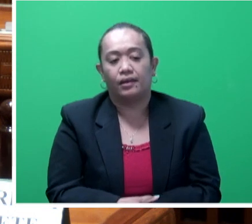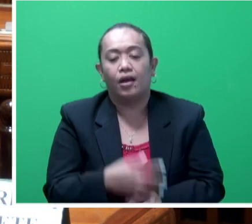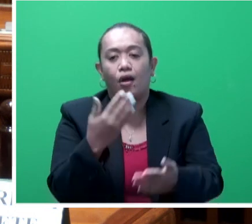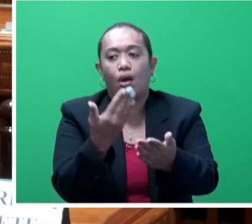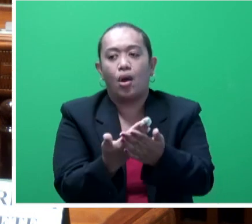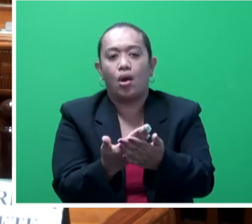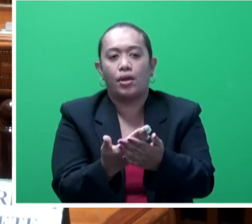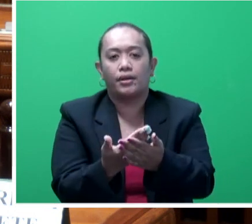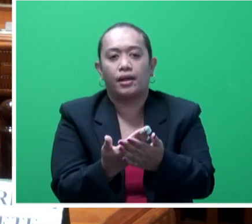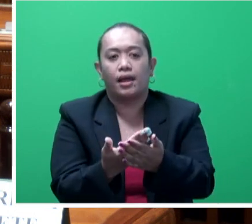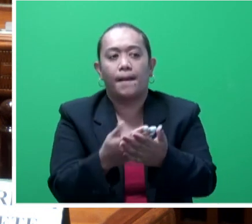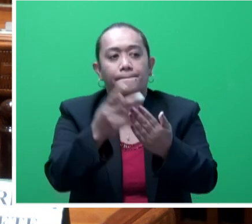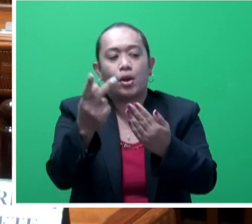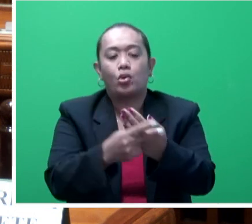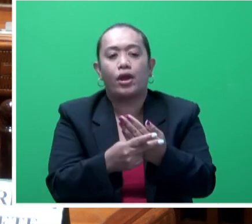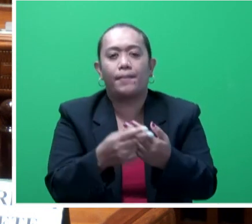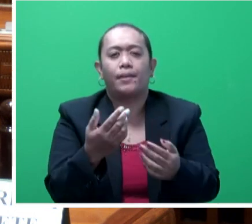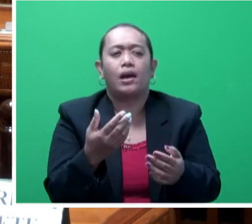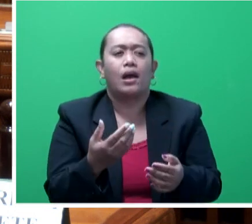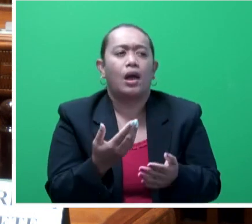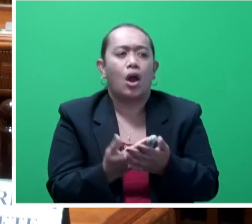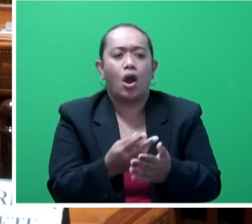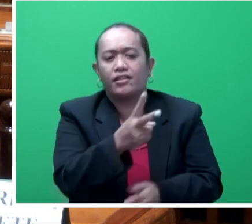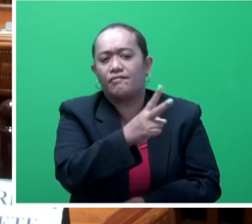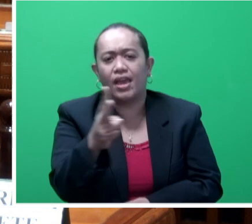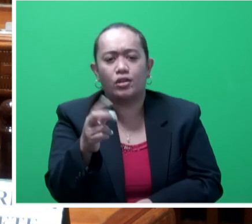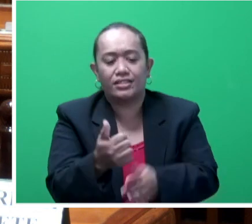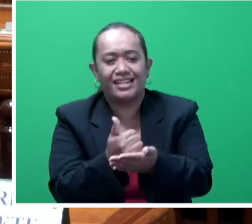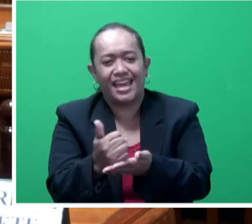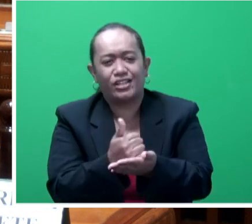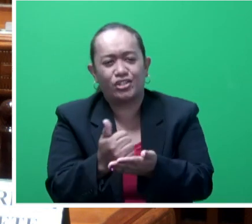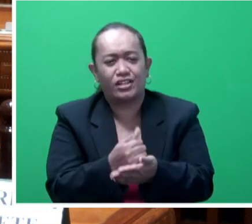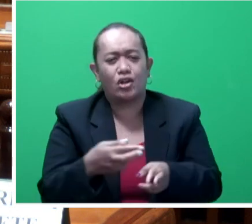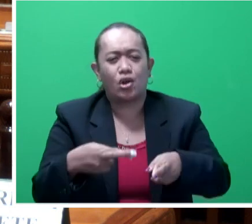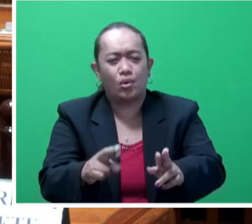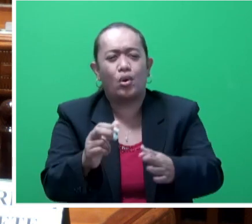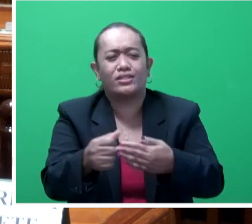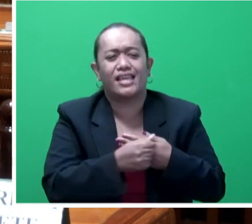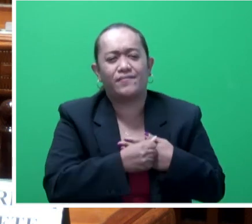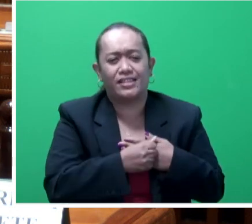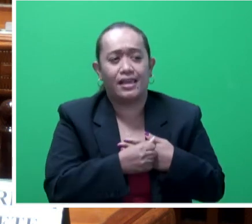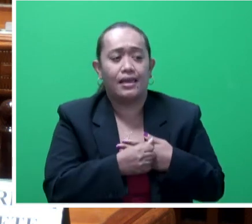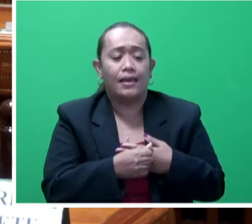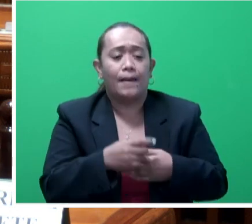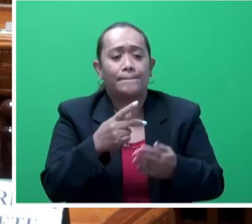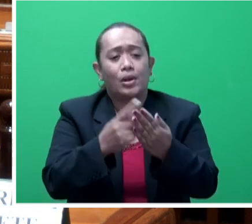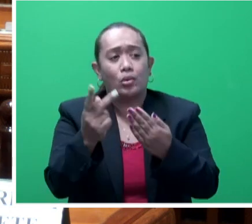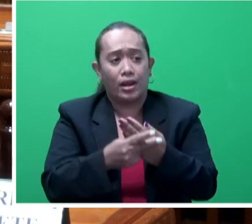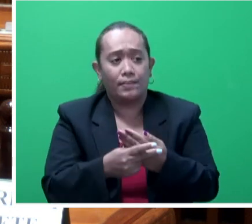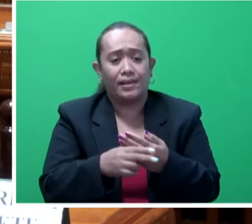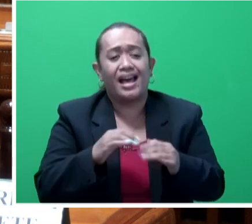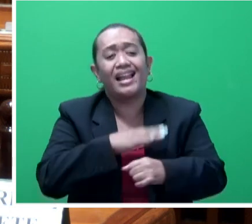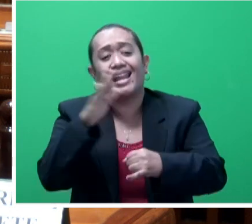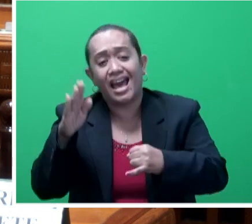the program on the Values in Action for Global Road Safety Program. And lastly, Mr. Speaker, sir, is on